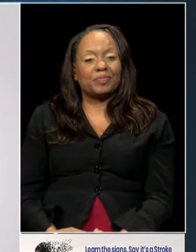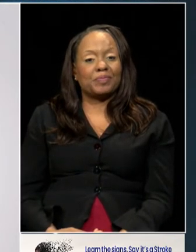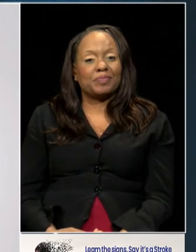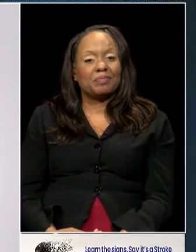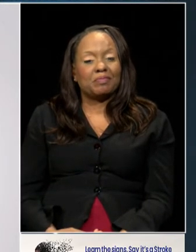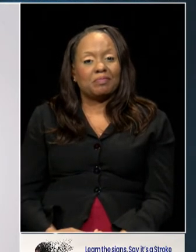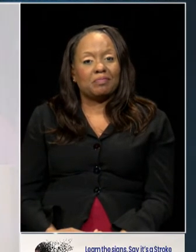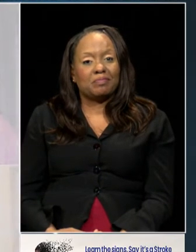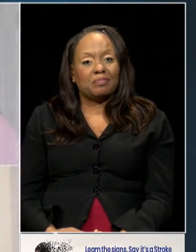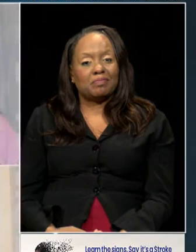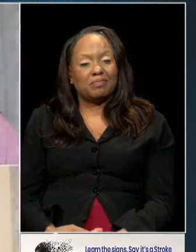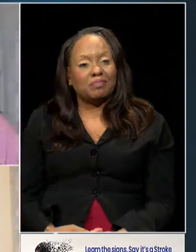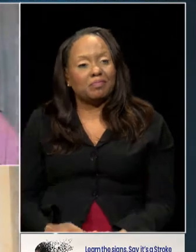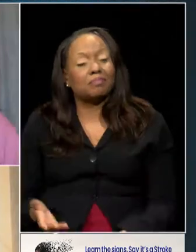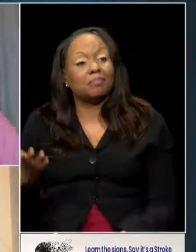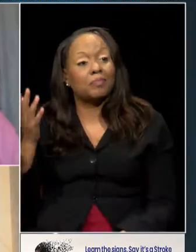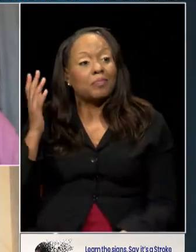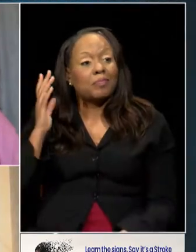Dr. Ellis.